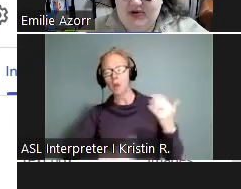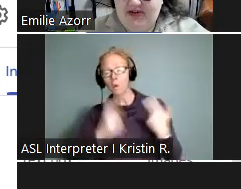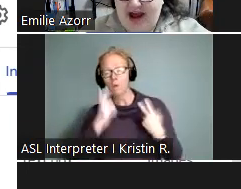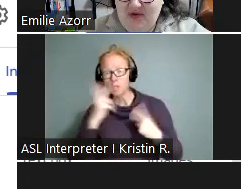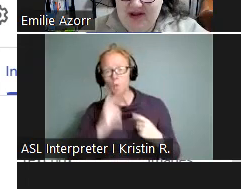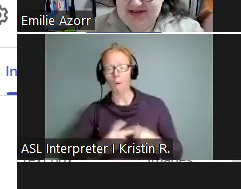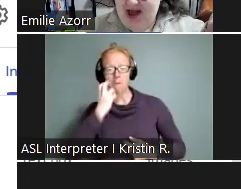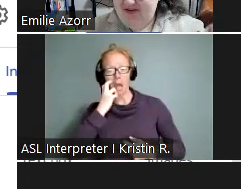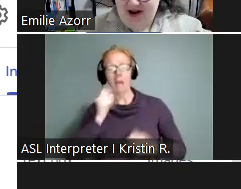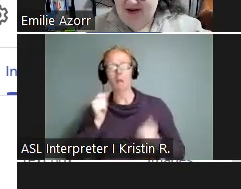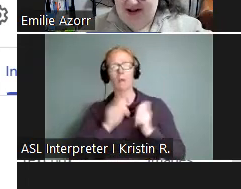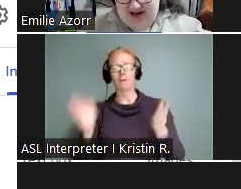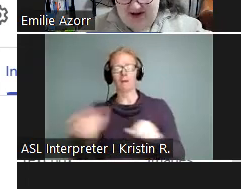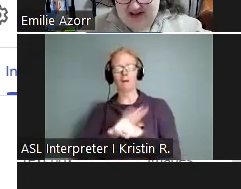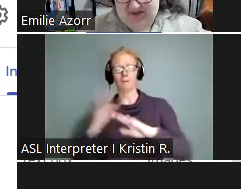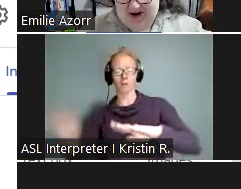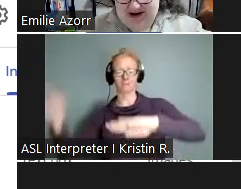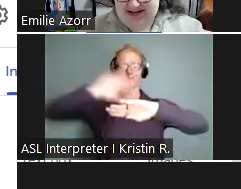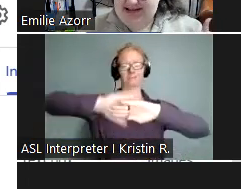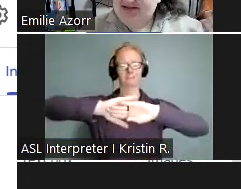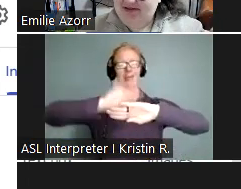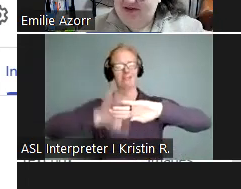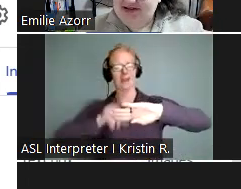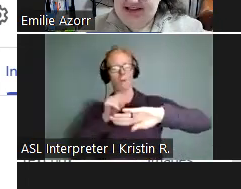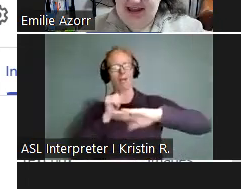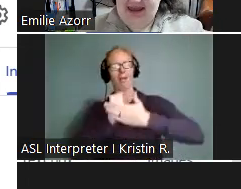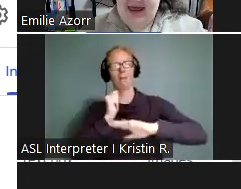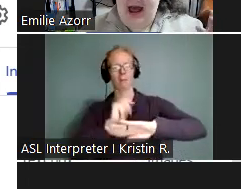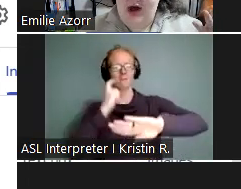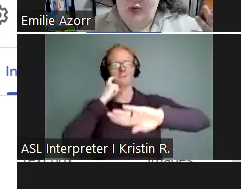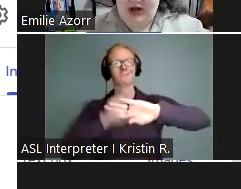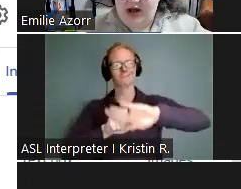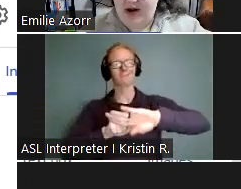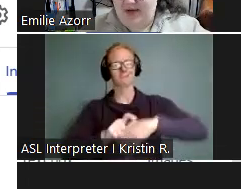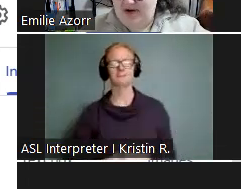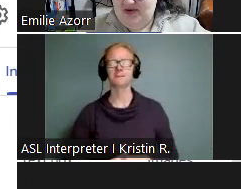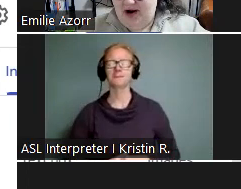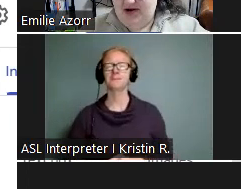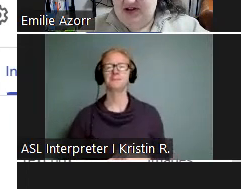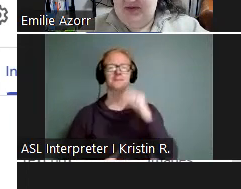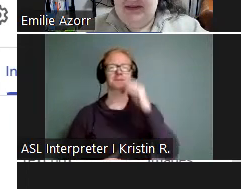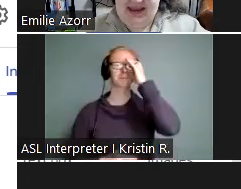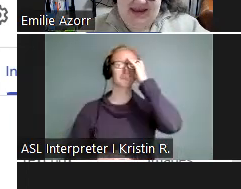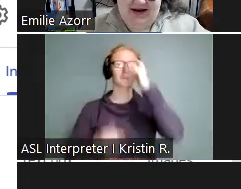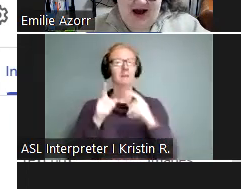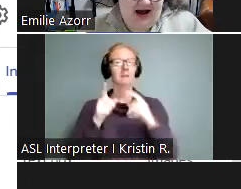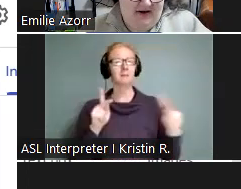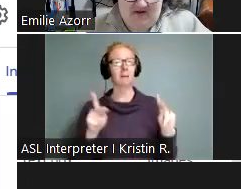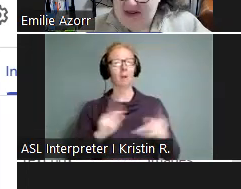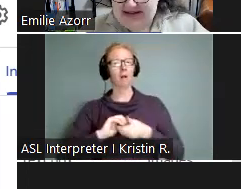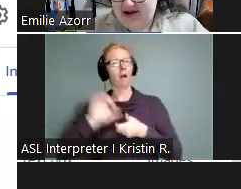If we scroll down, we also have our other collaboration partners. These are the folks that were not our MOU partners, but